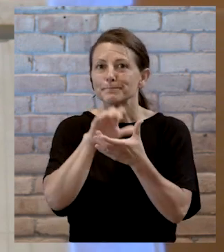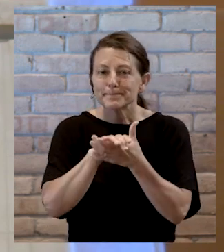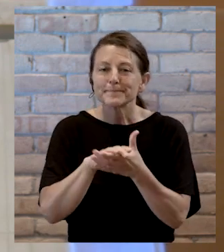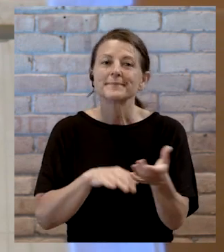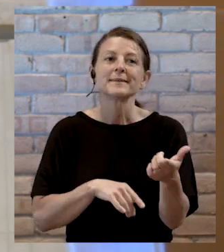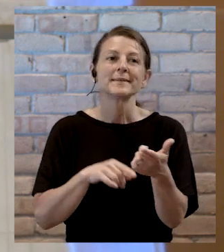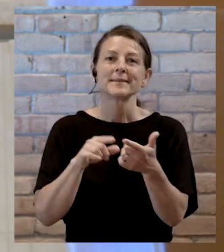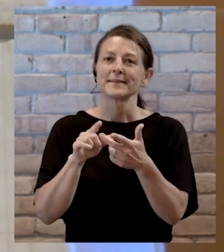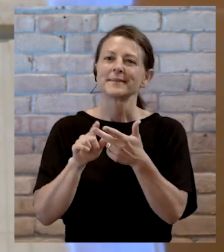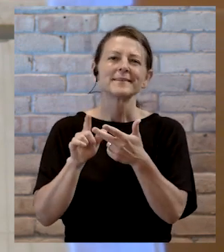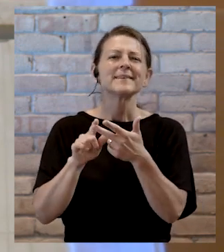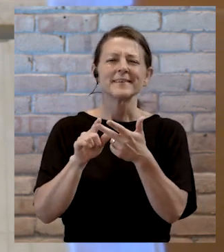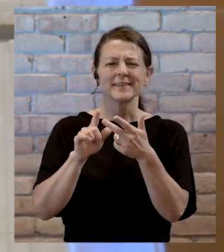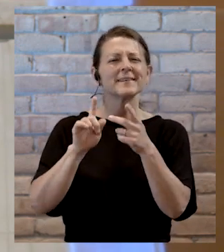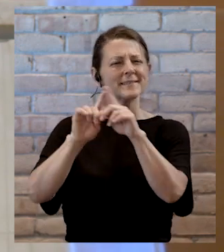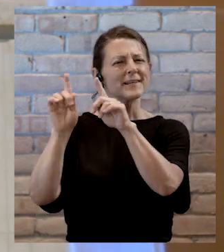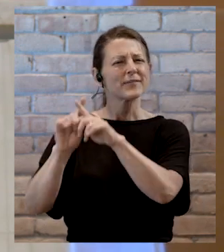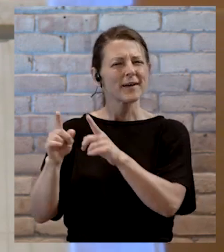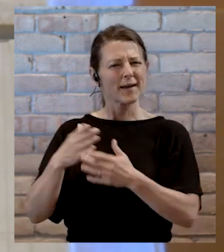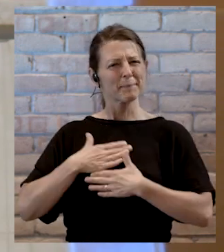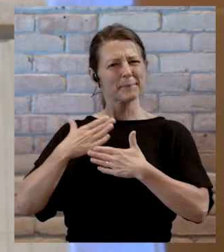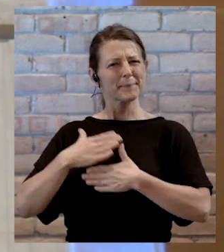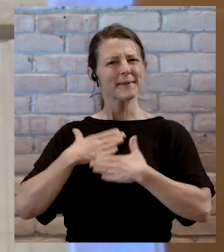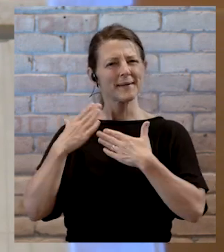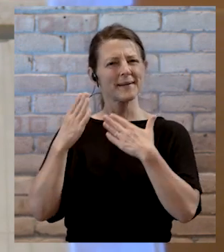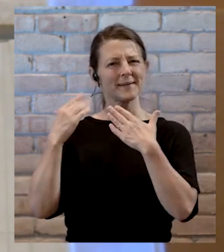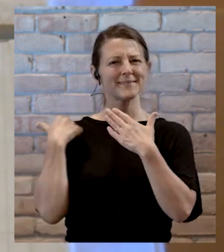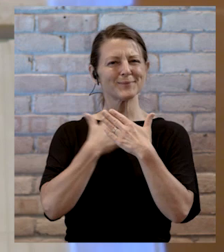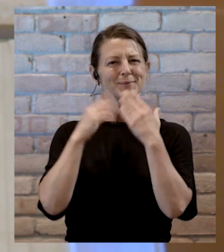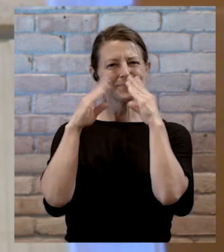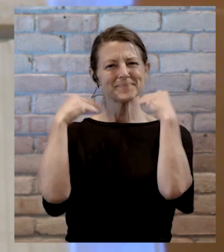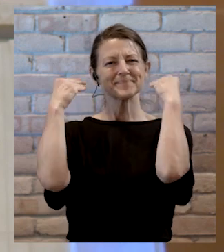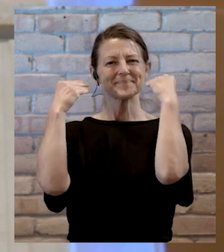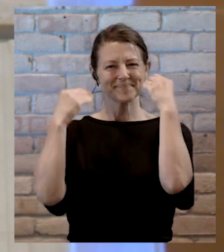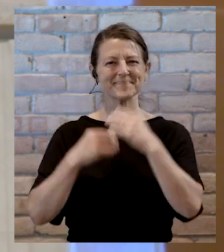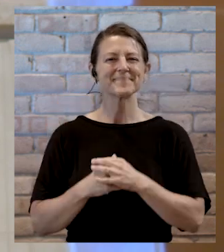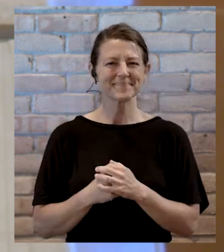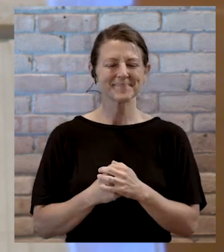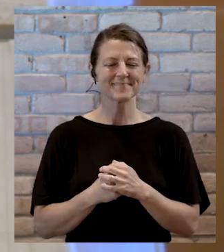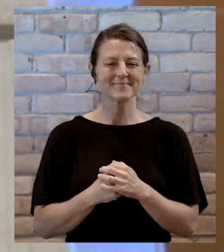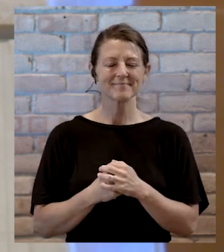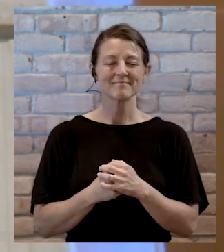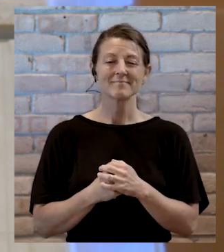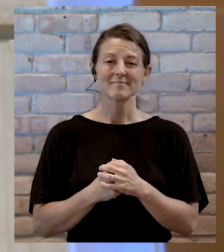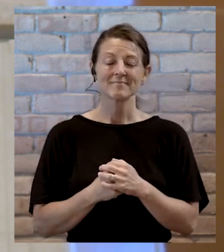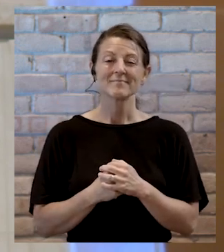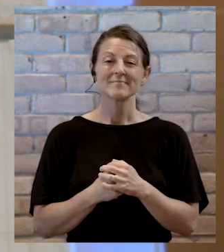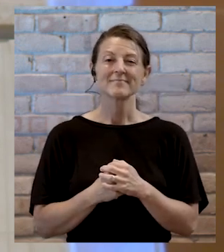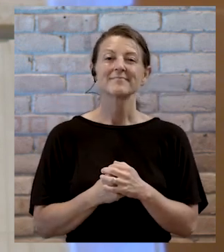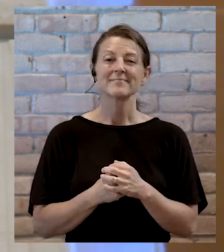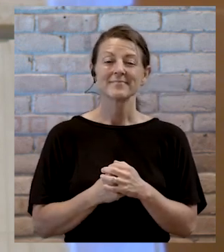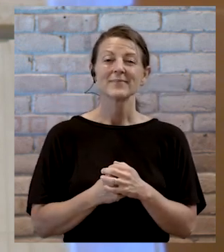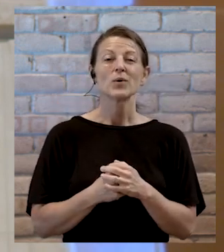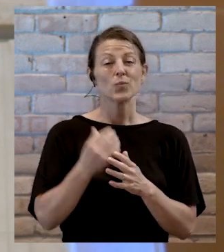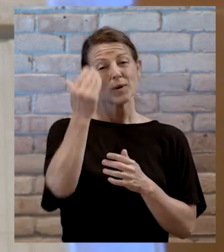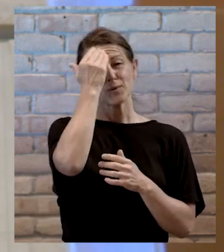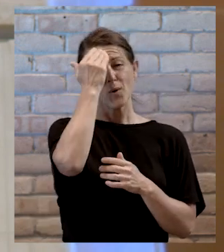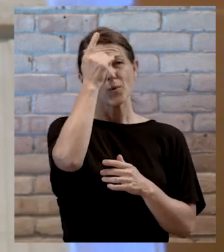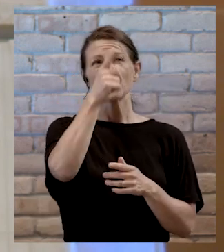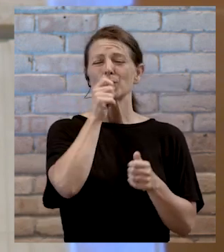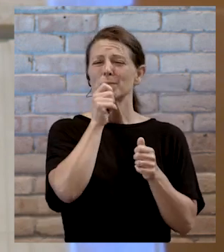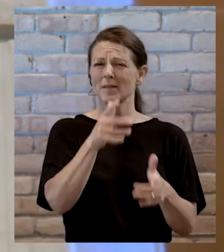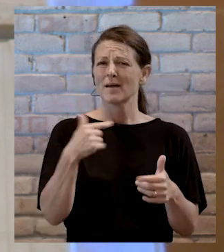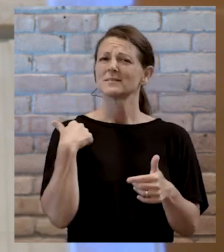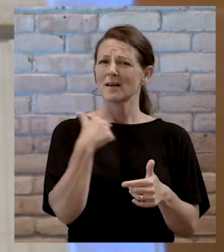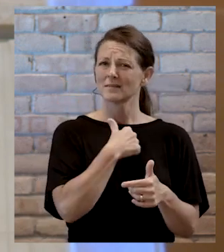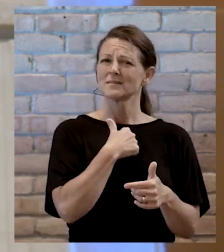of those times where we are smiling. We know, Lord, that you bless us in these ways and many